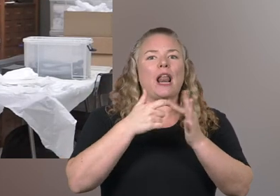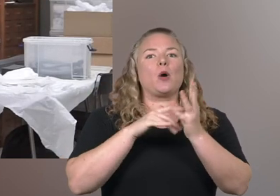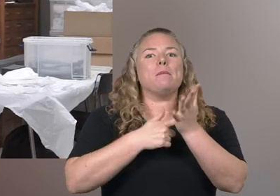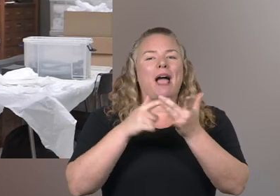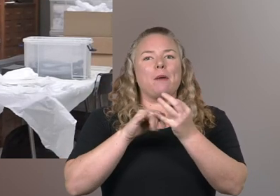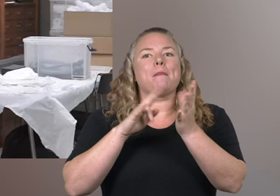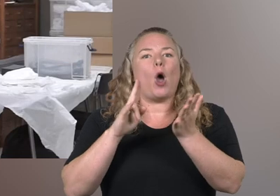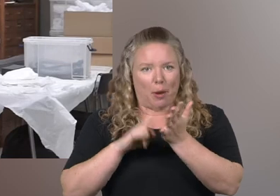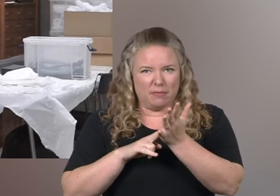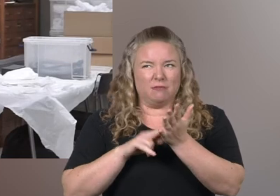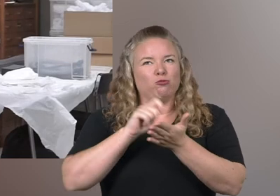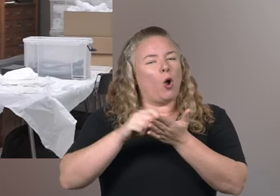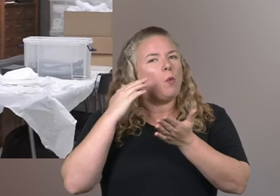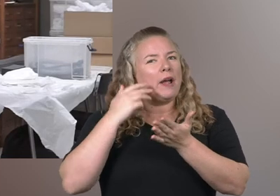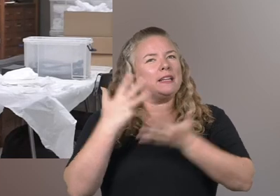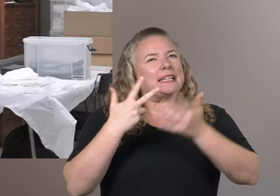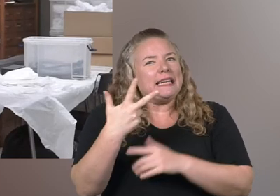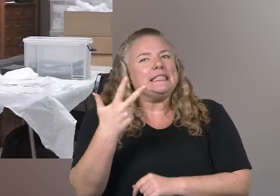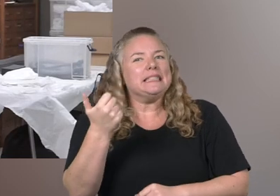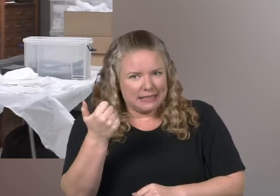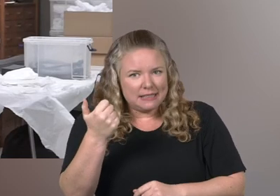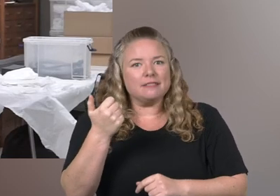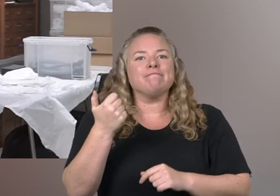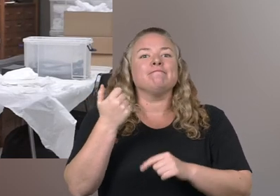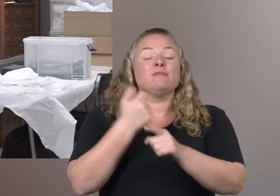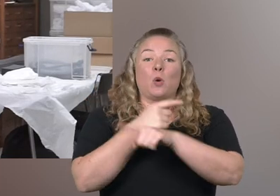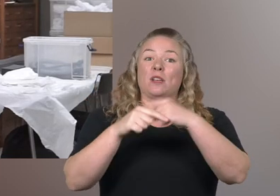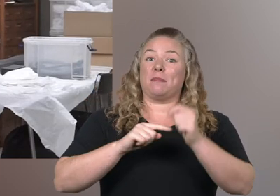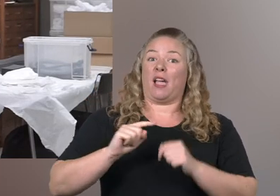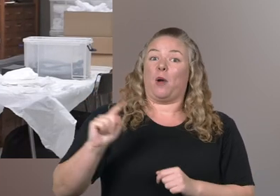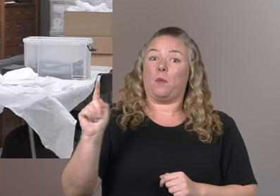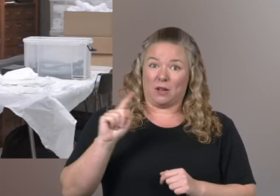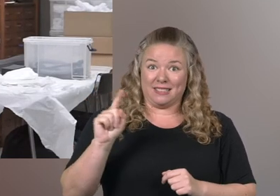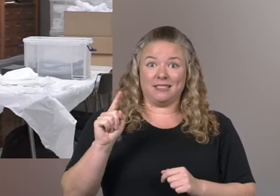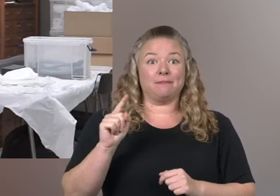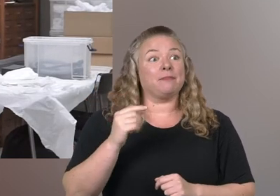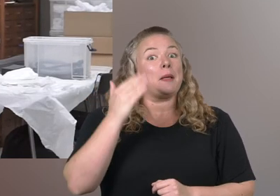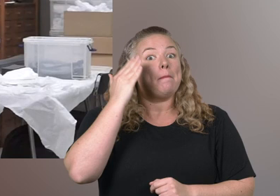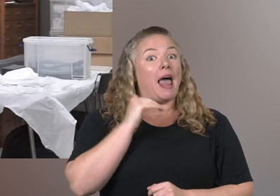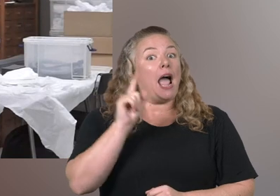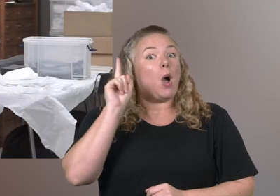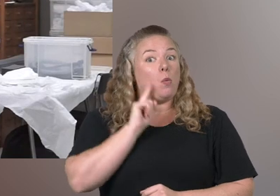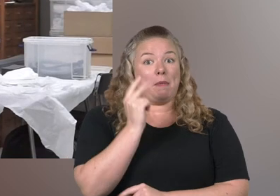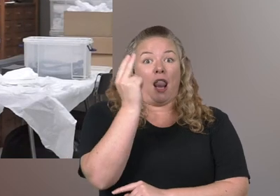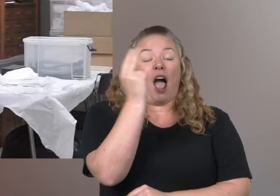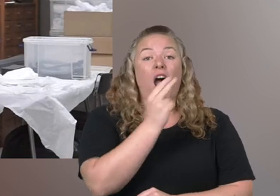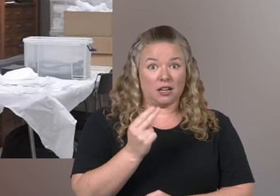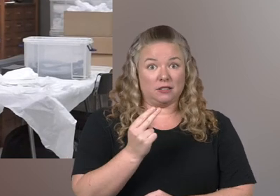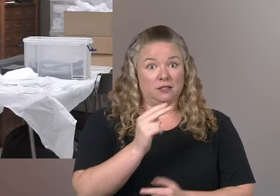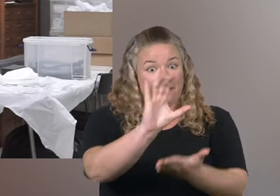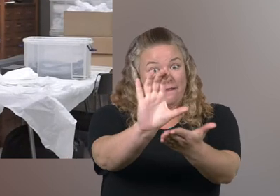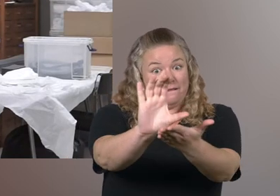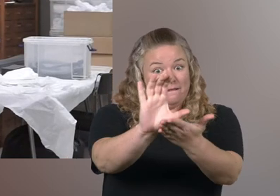wrote in about 1986, she talks about the fact that black